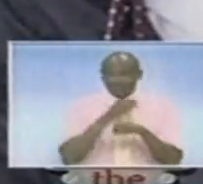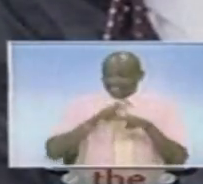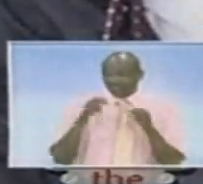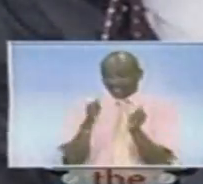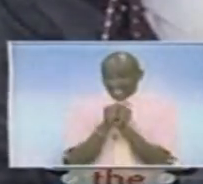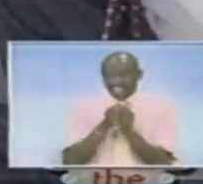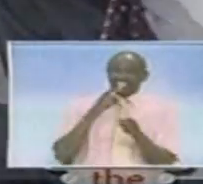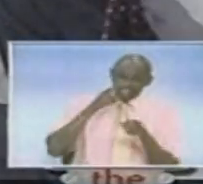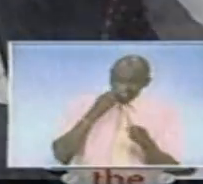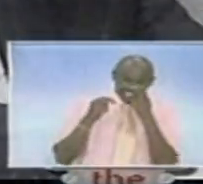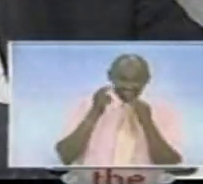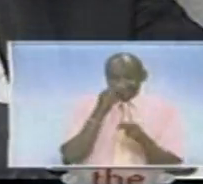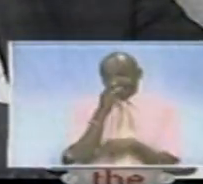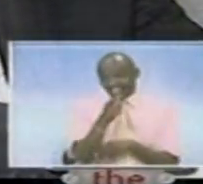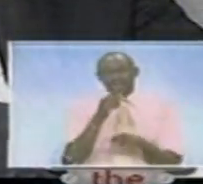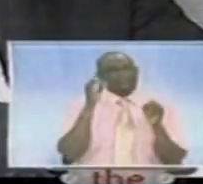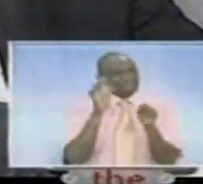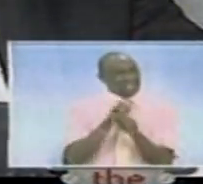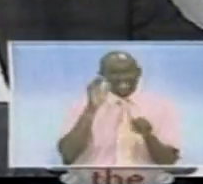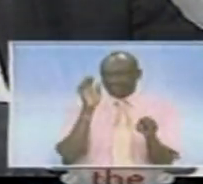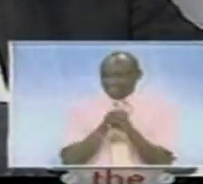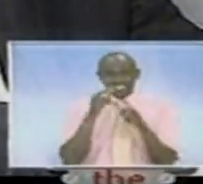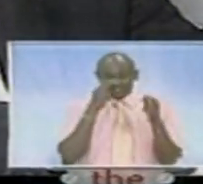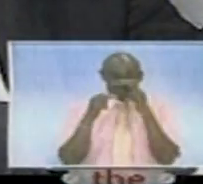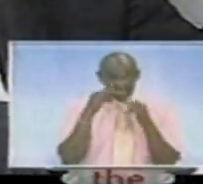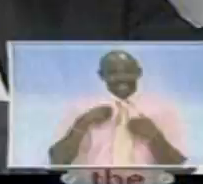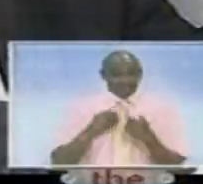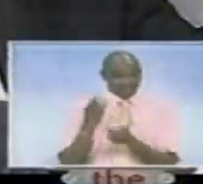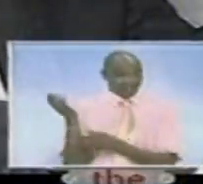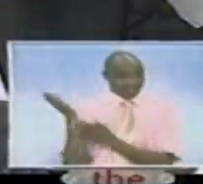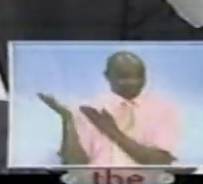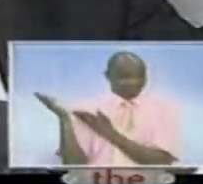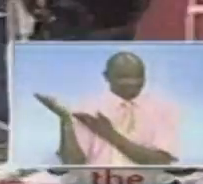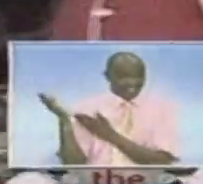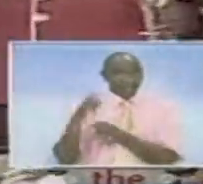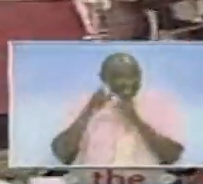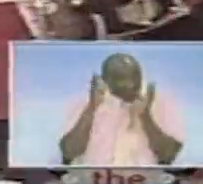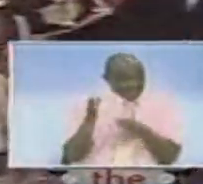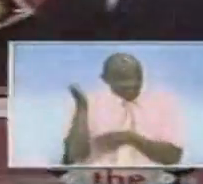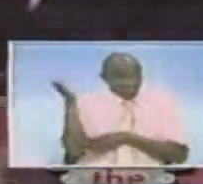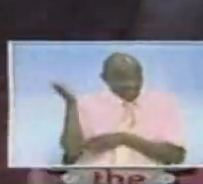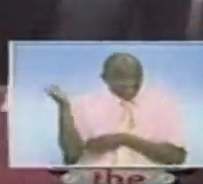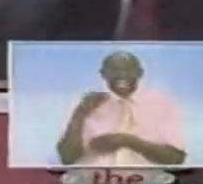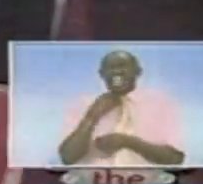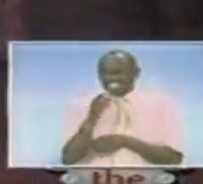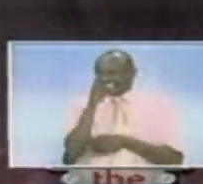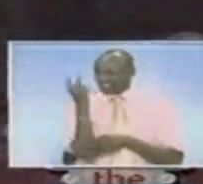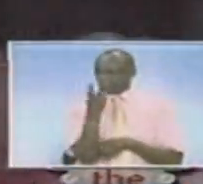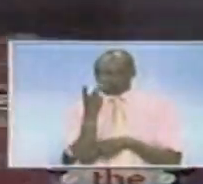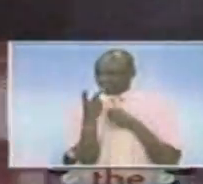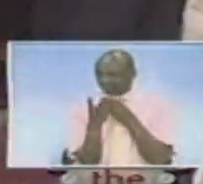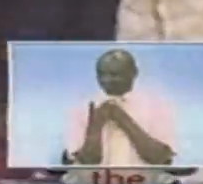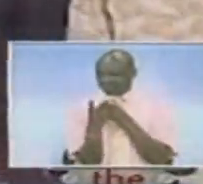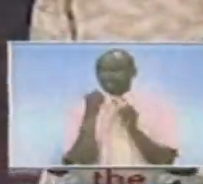and cracking jokes. Many, many, many jokes. But it would seem that somebody somewhere did not like this trend.